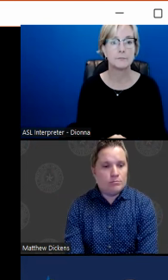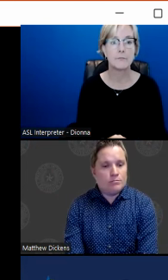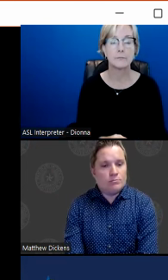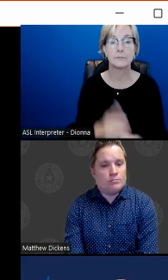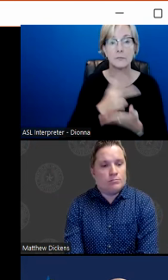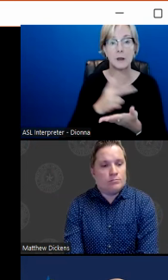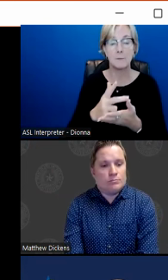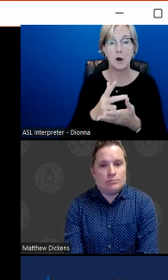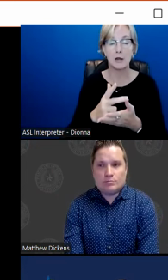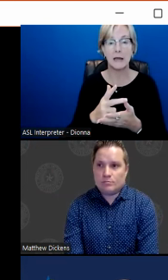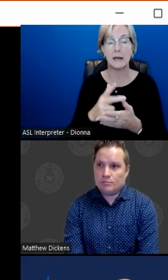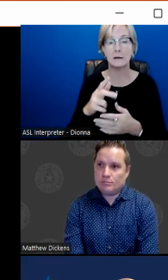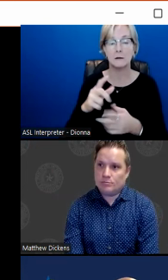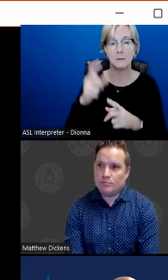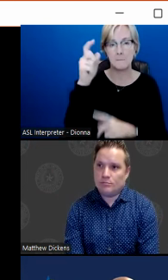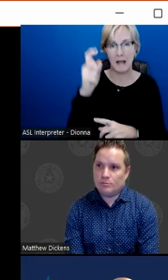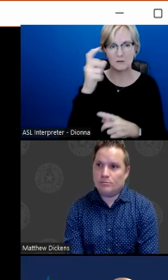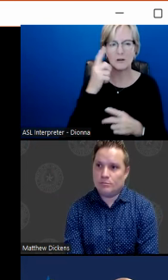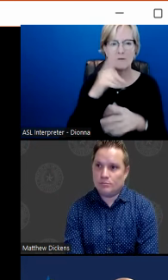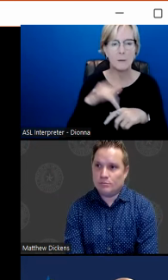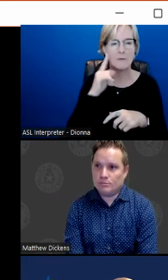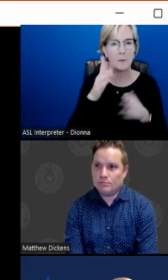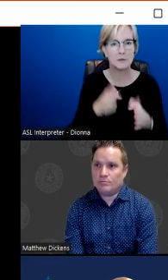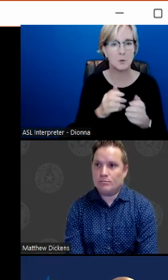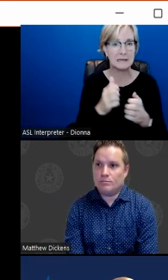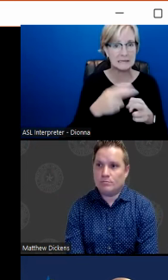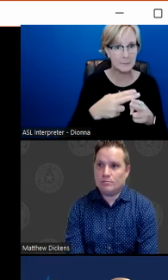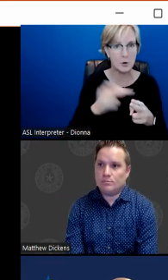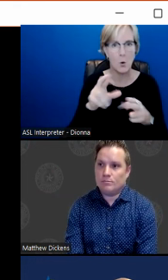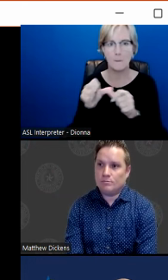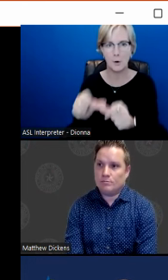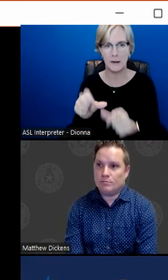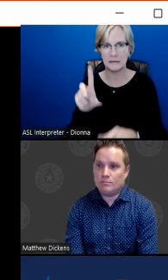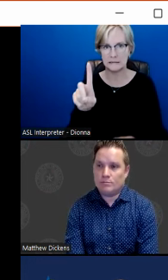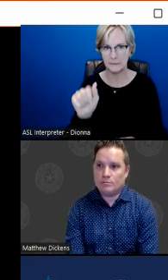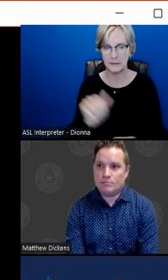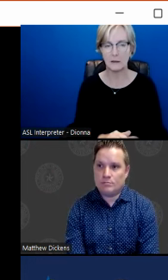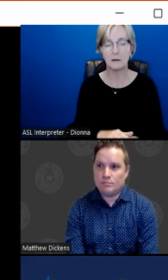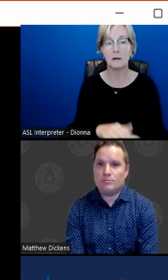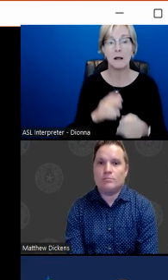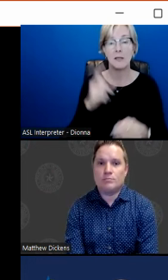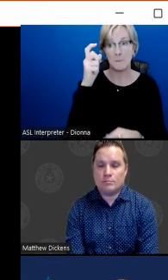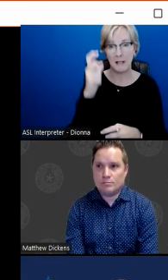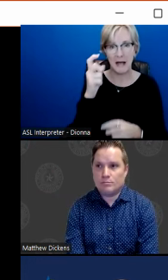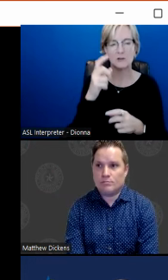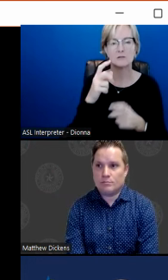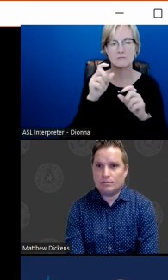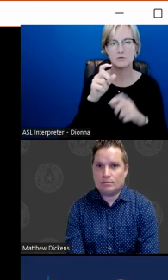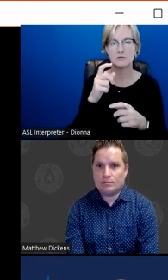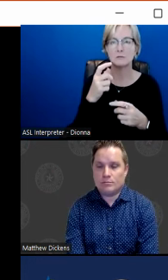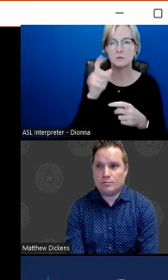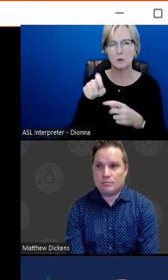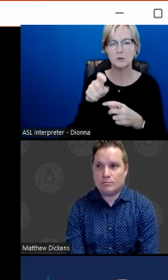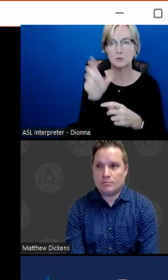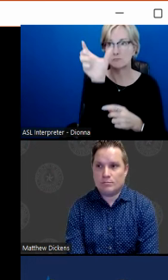Parking placards are available for issuance to a person with either a temporary or permanent disability. The placards are designed to hang from the vehicle's rear